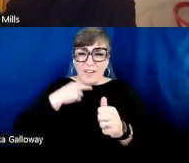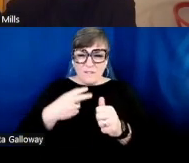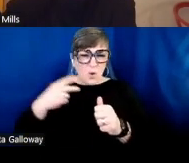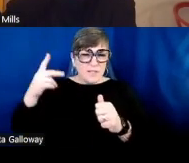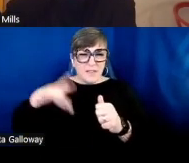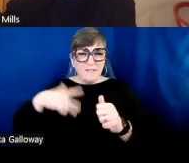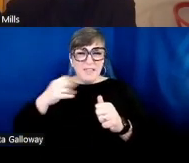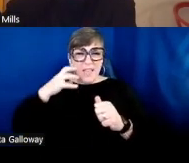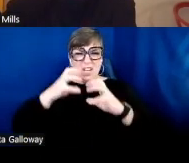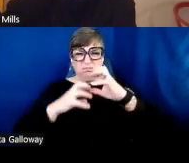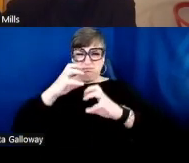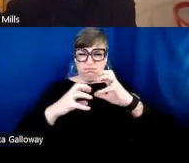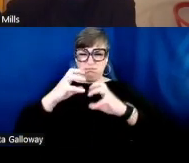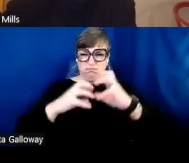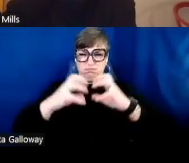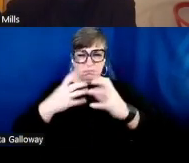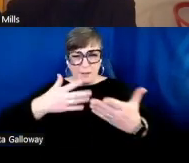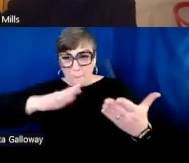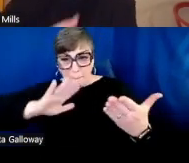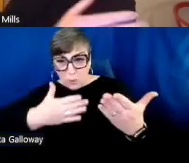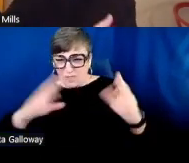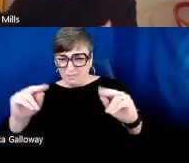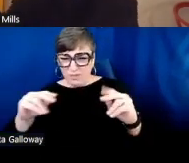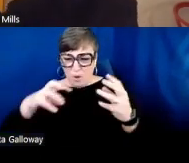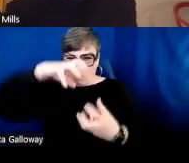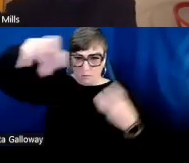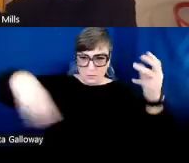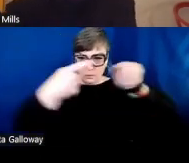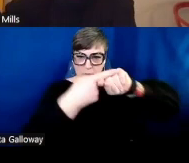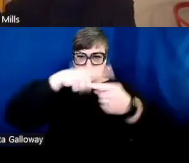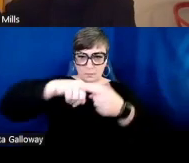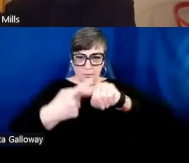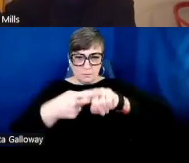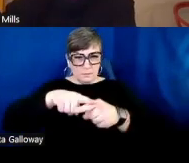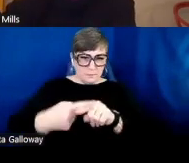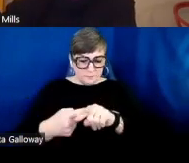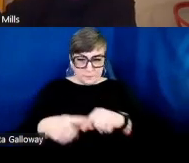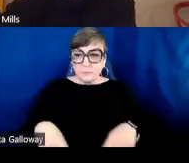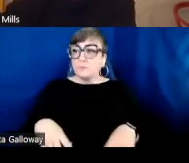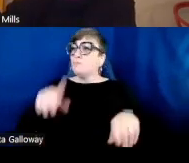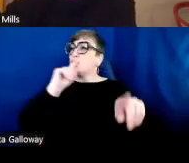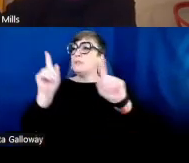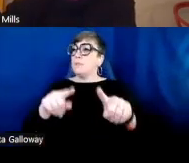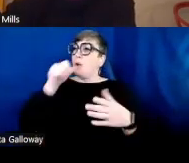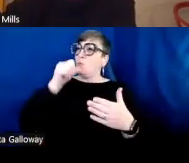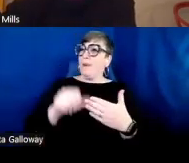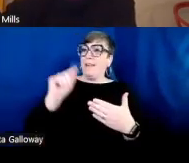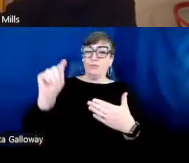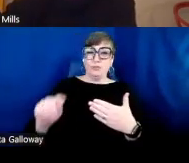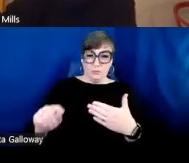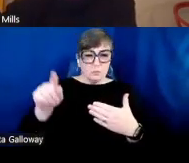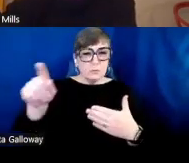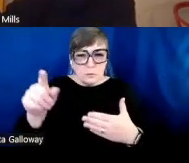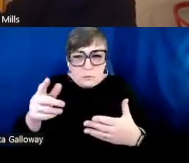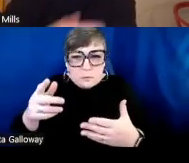of music they make a confused medley in response to letters such as these edison generally recommended that